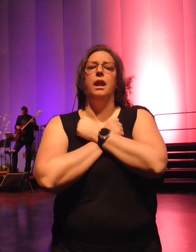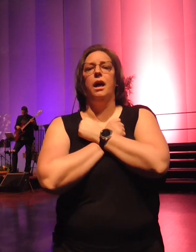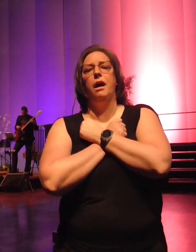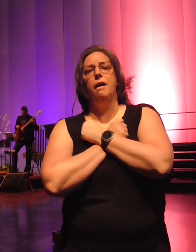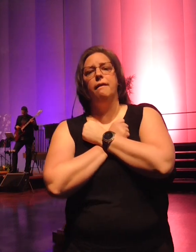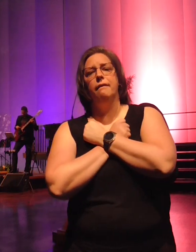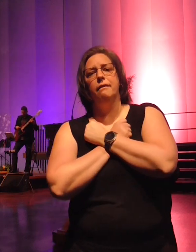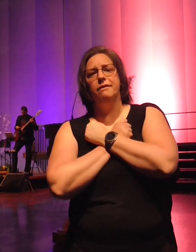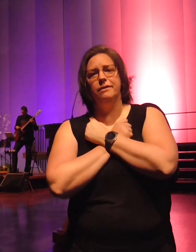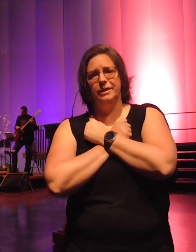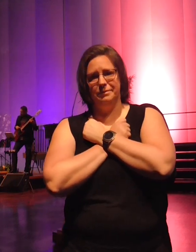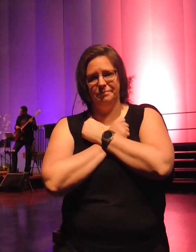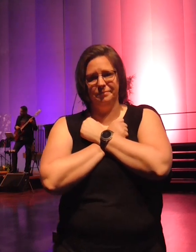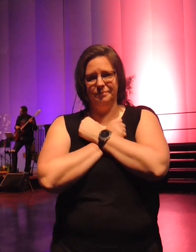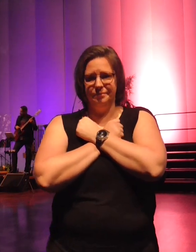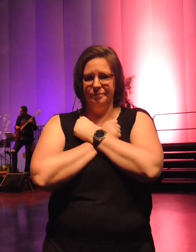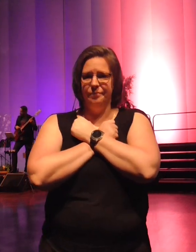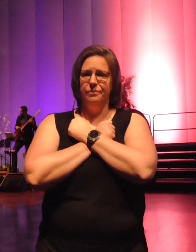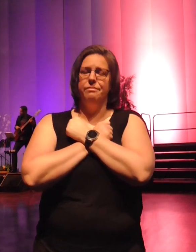love.